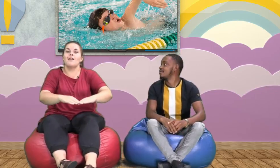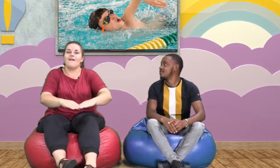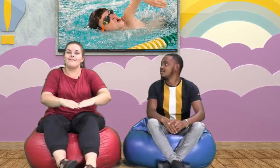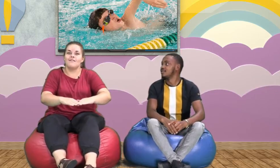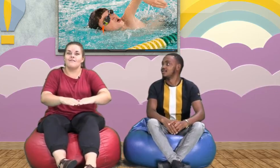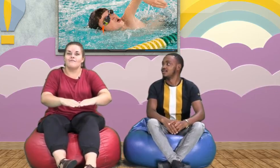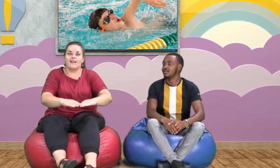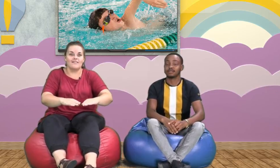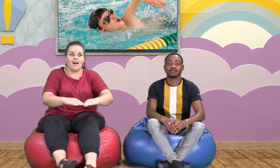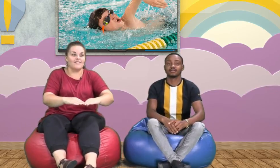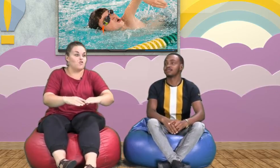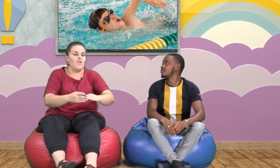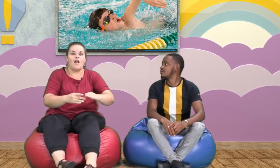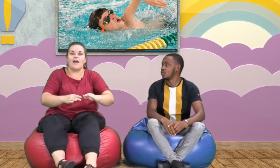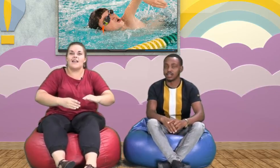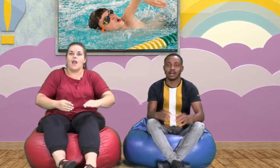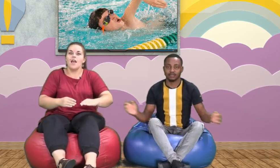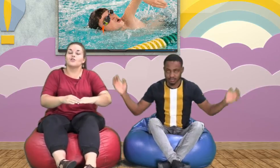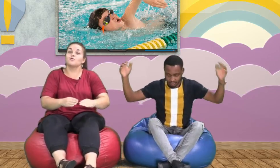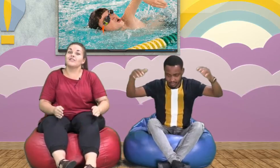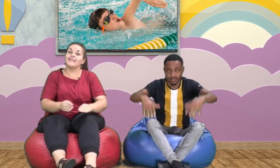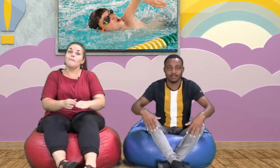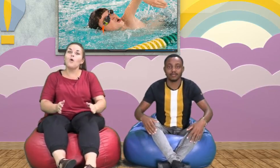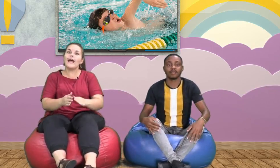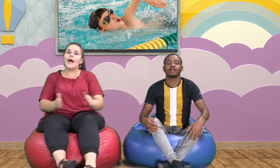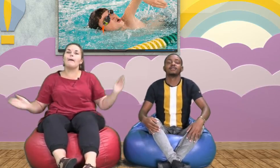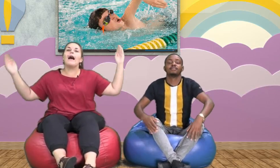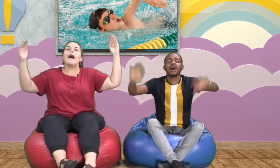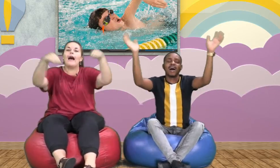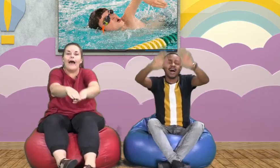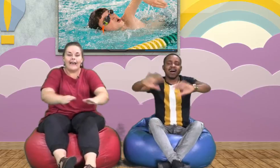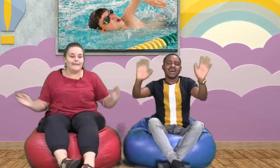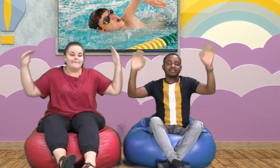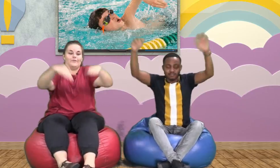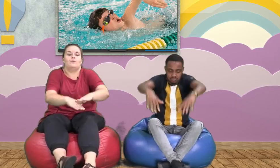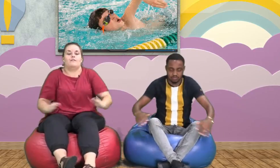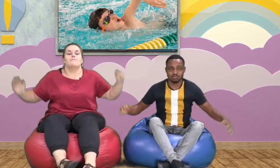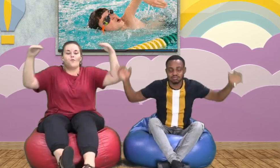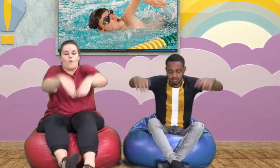ons swem nou in, wat se dag is dit? Donderdag in. Donderdag in. So ons sien julle môre. Bye!